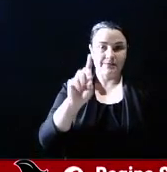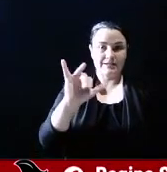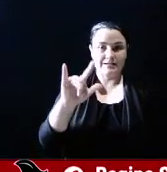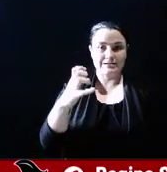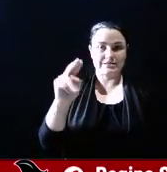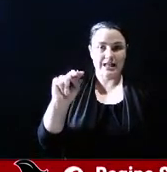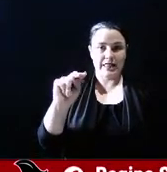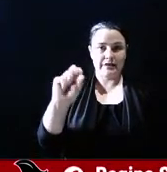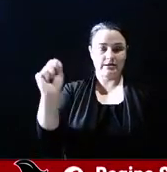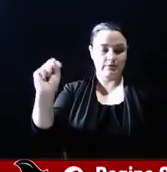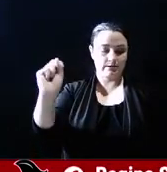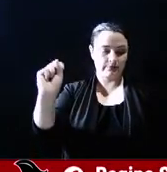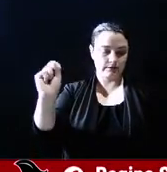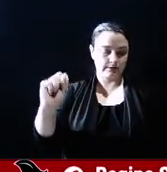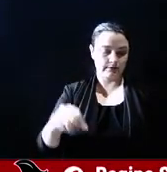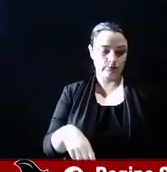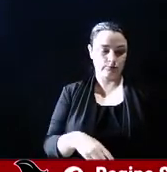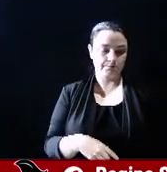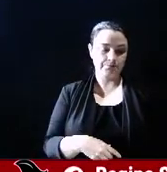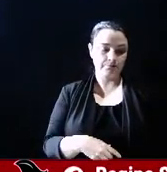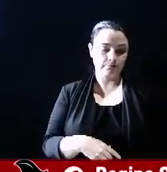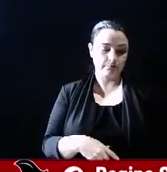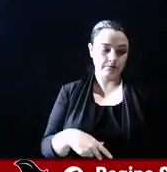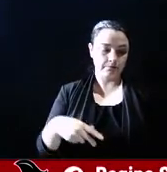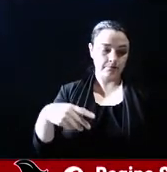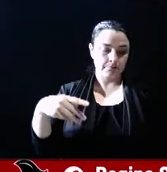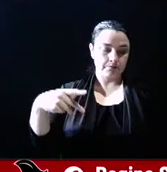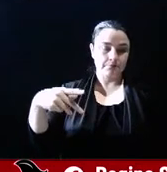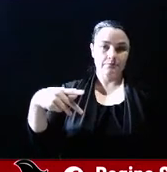Dylan Renee Cedillo.